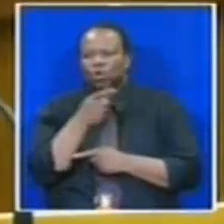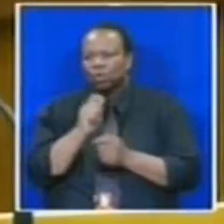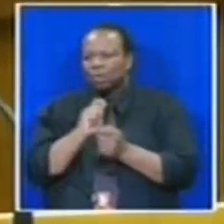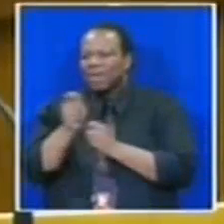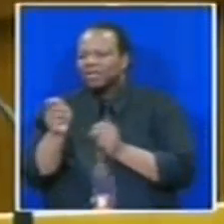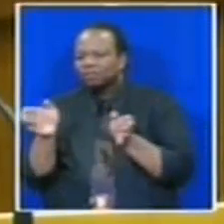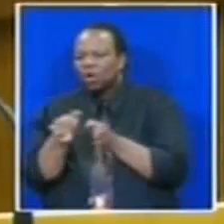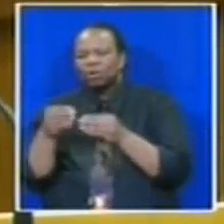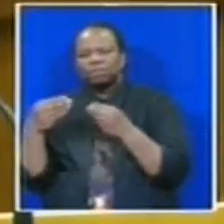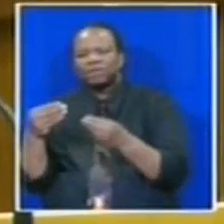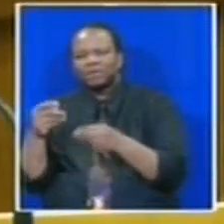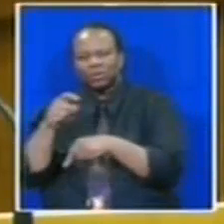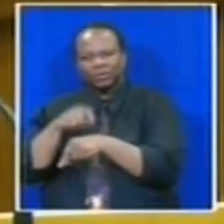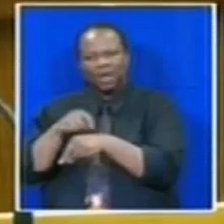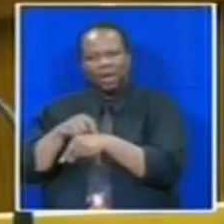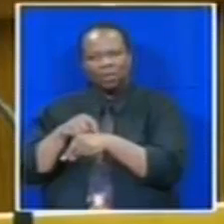full.